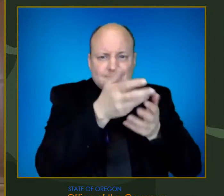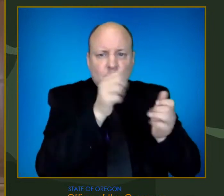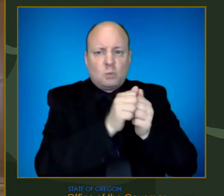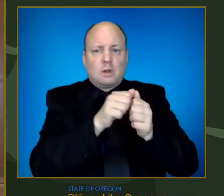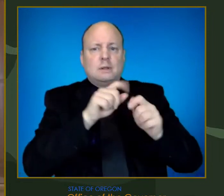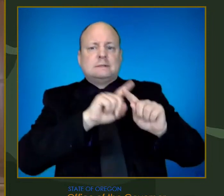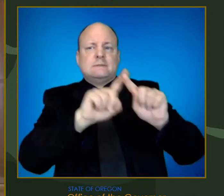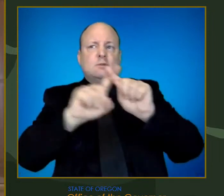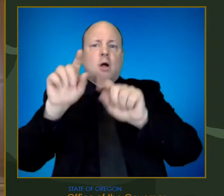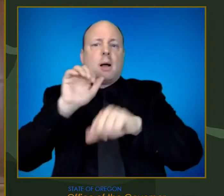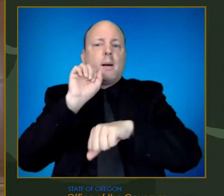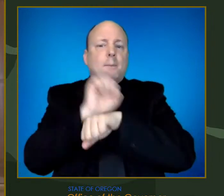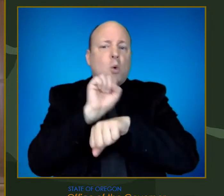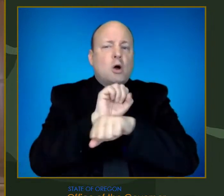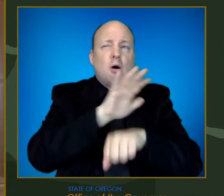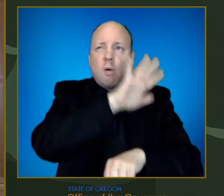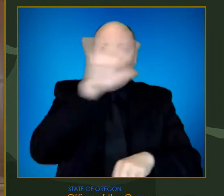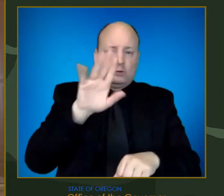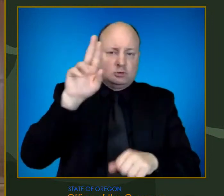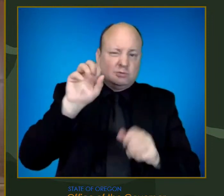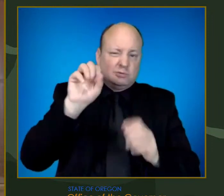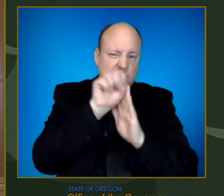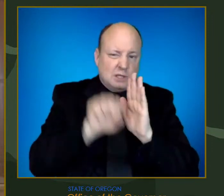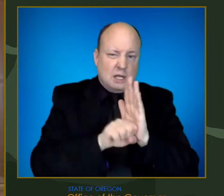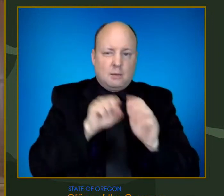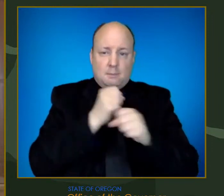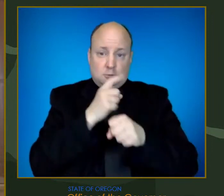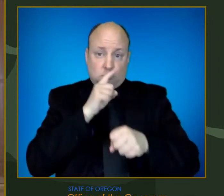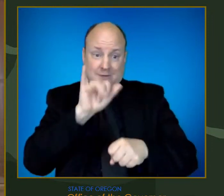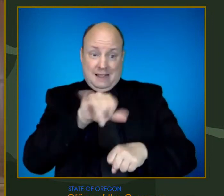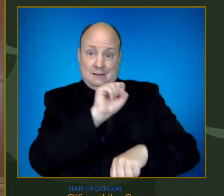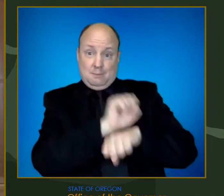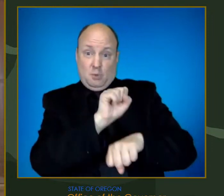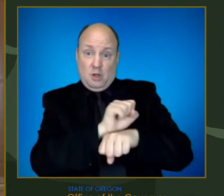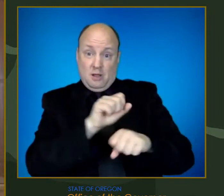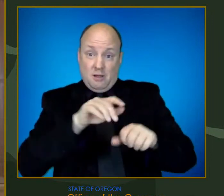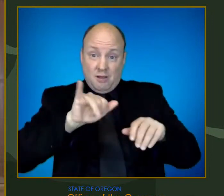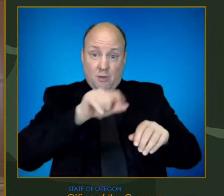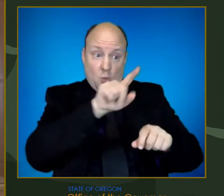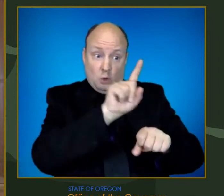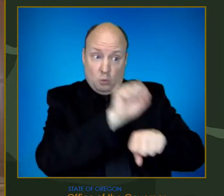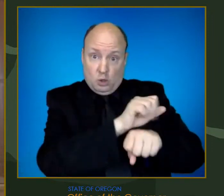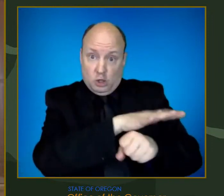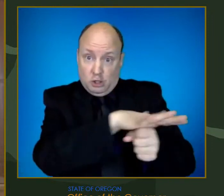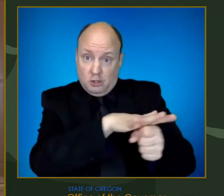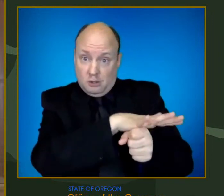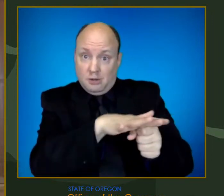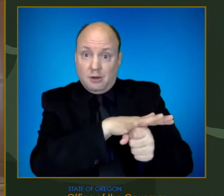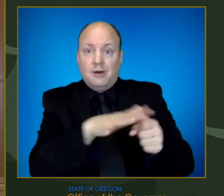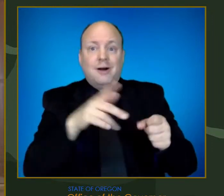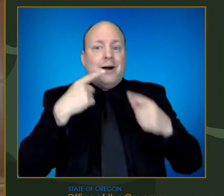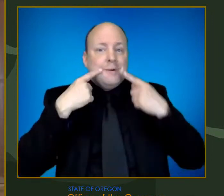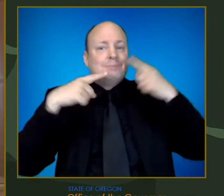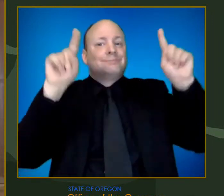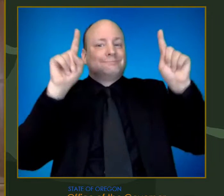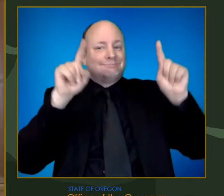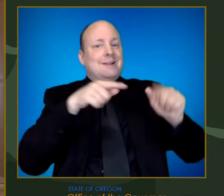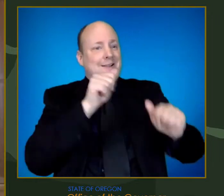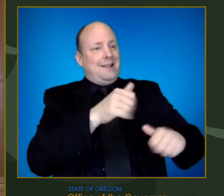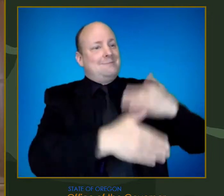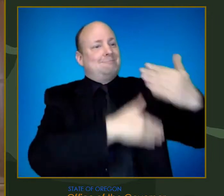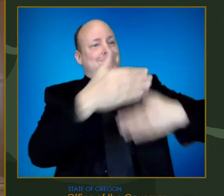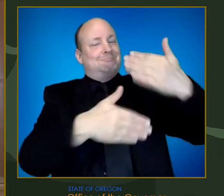vaccinate employees at the work site. We found this to be incredibly effective and efficient. We're also partnering